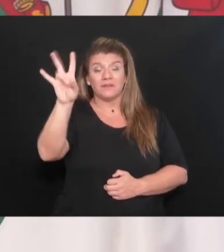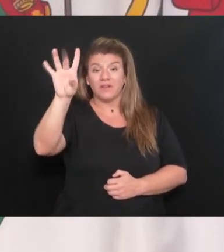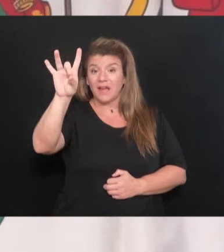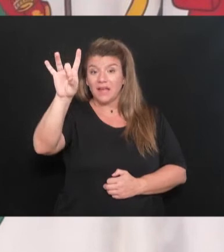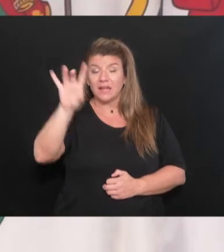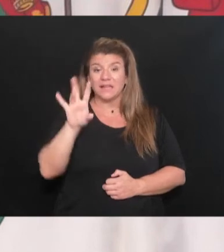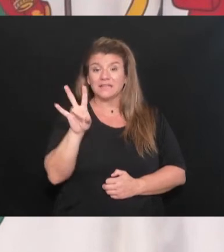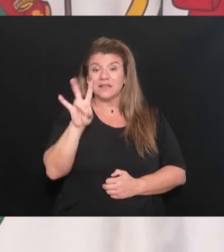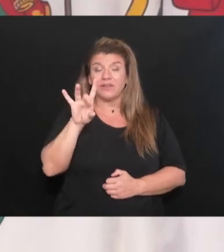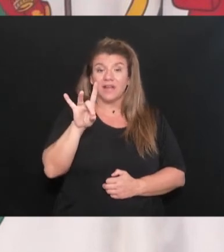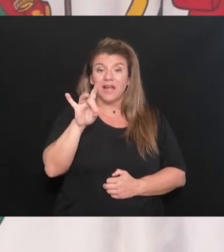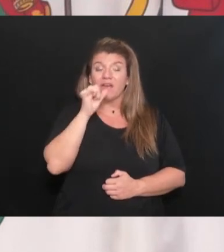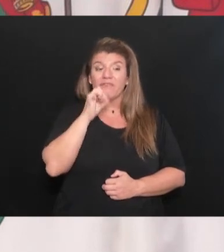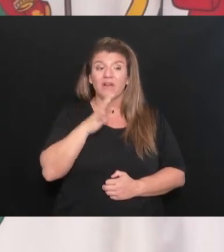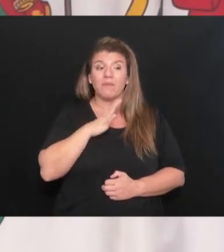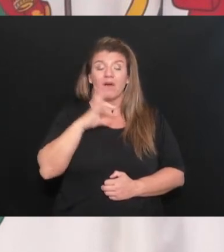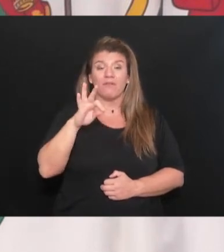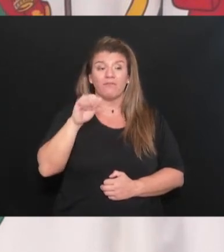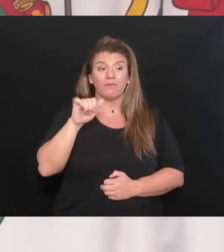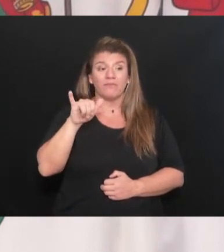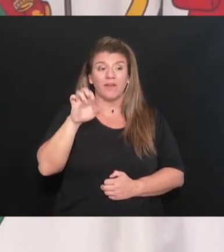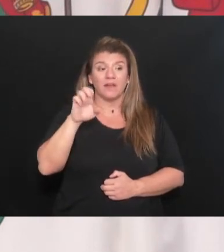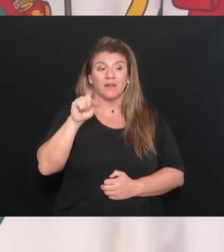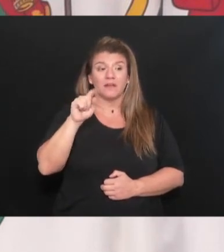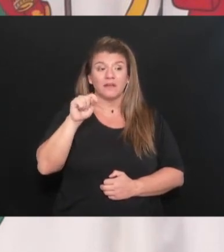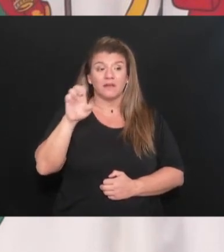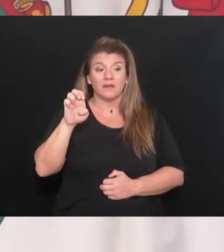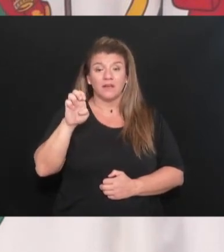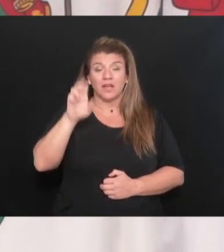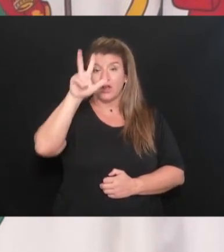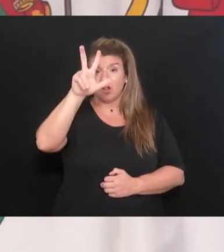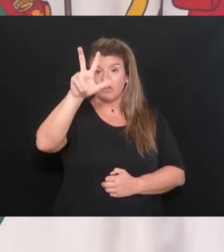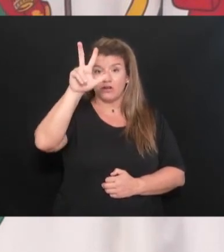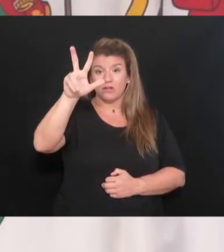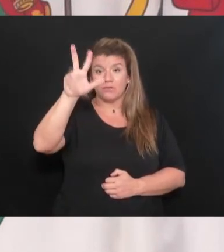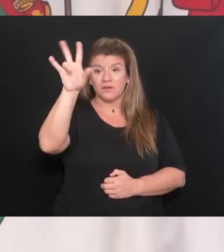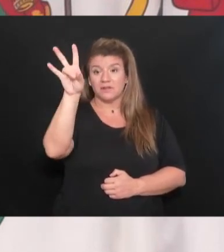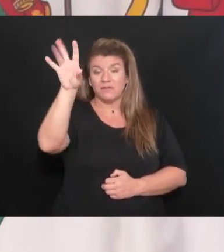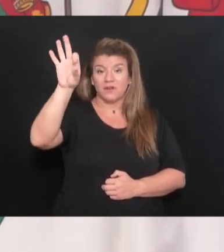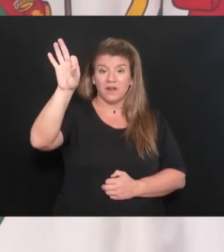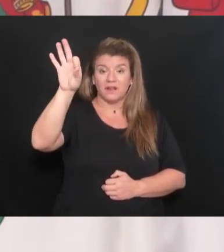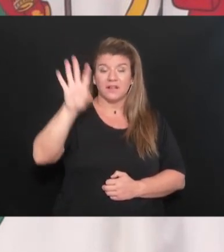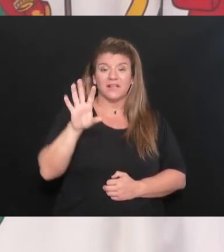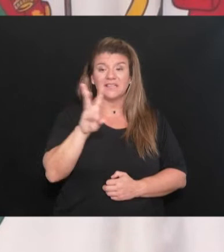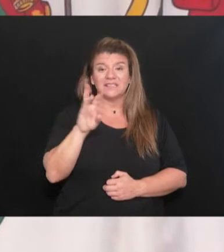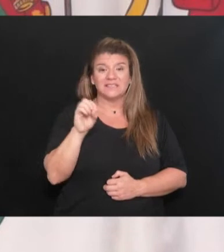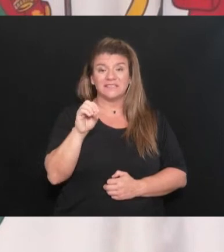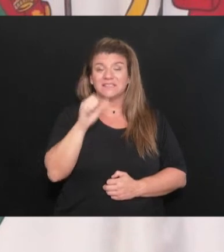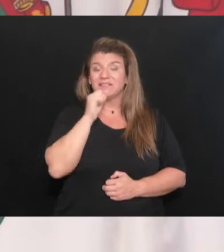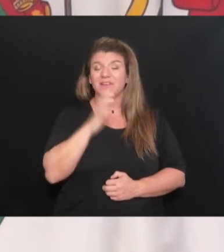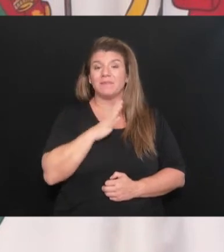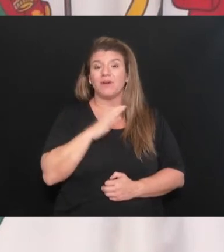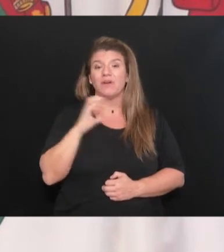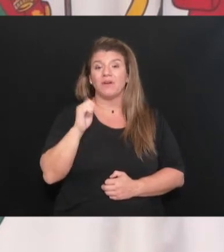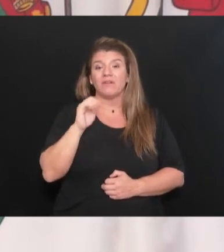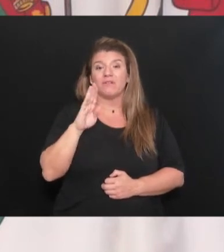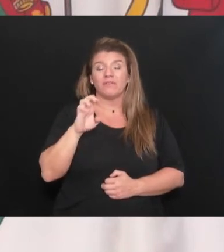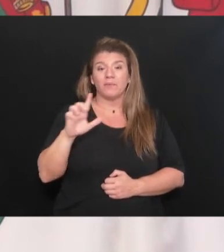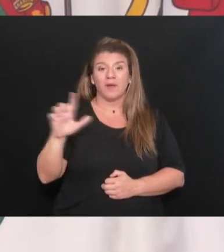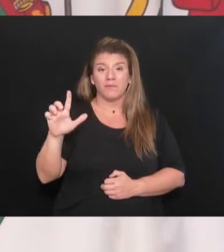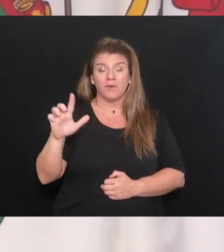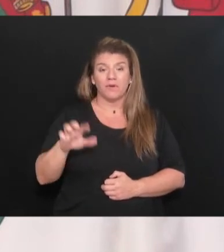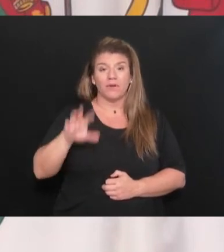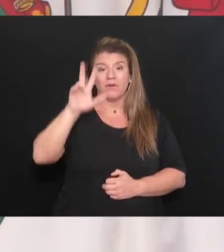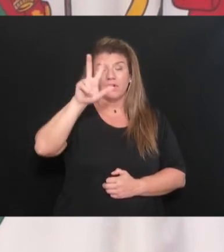a 78-year-old female from Fayette County. Our 3,379th death, a 60-year-old female from Cabell County.